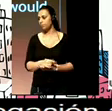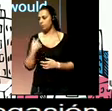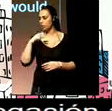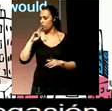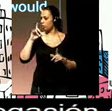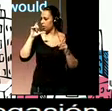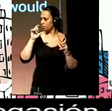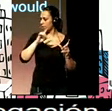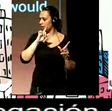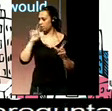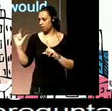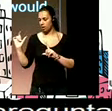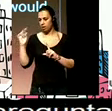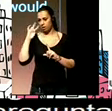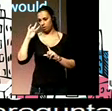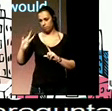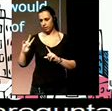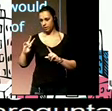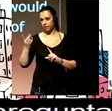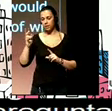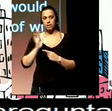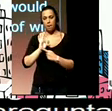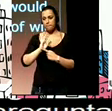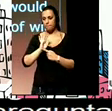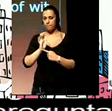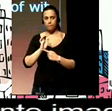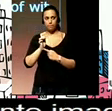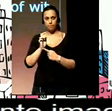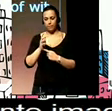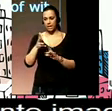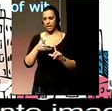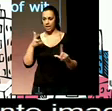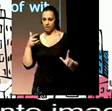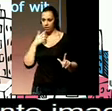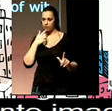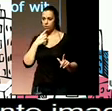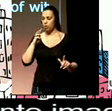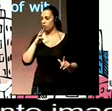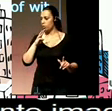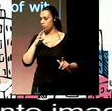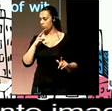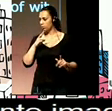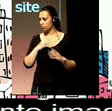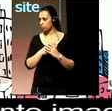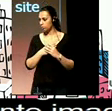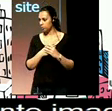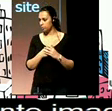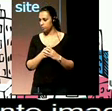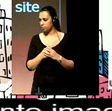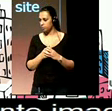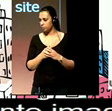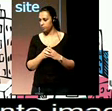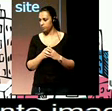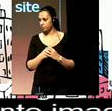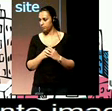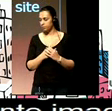Mountains National Park. Wicklow is a county south of Dublin in Ireland, which we as access consultants were commissioned with landscape